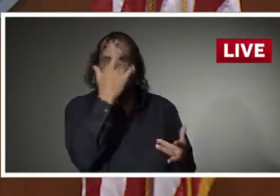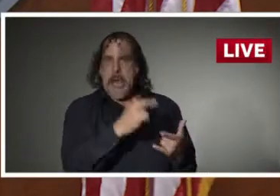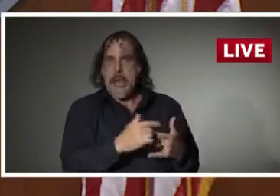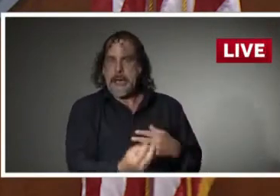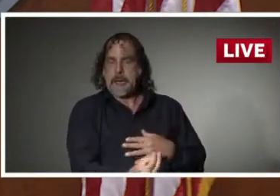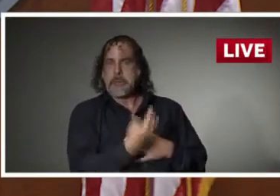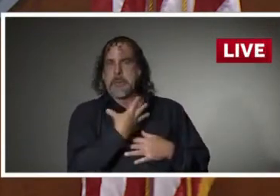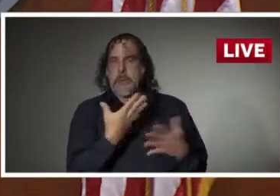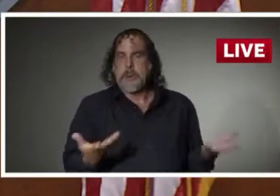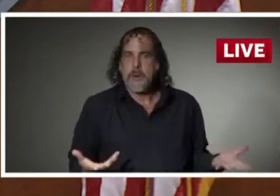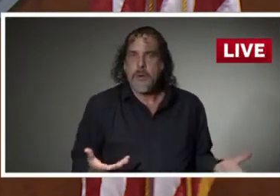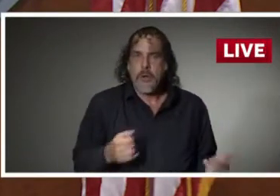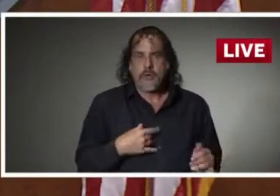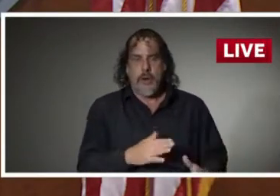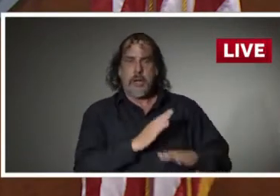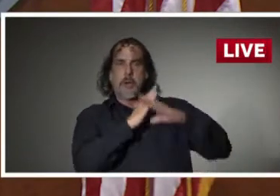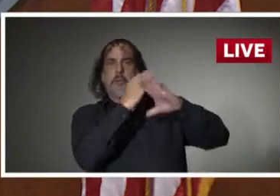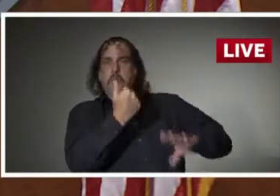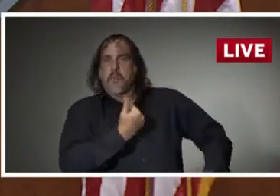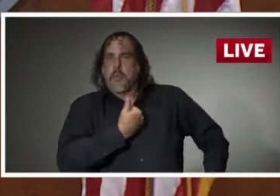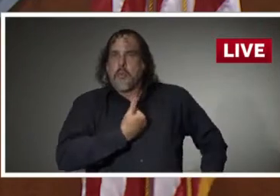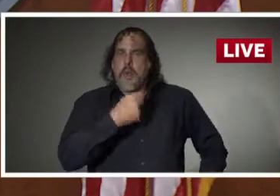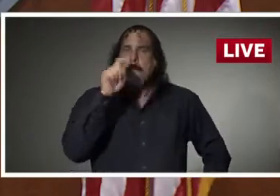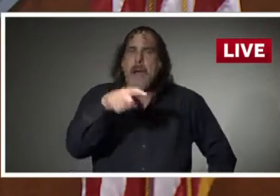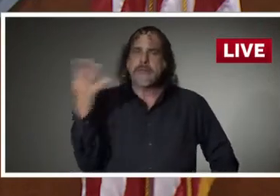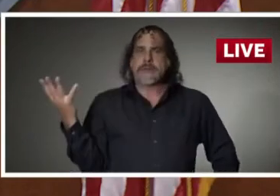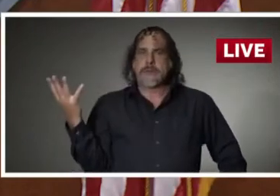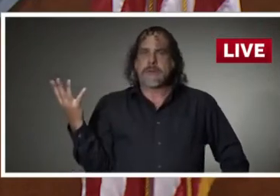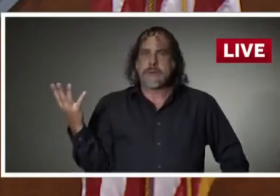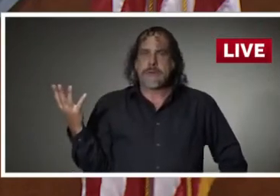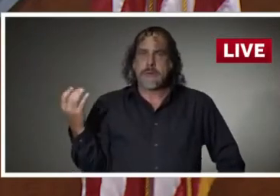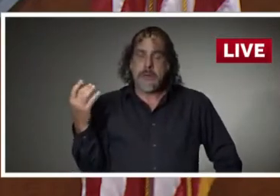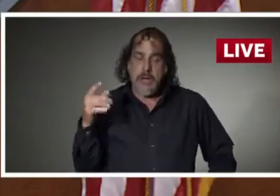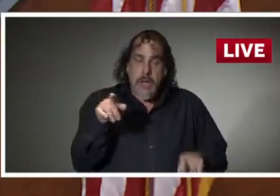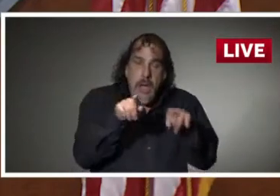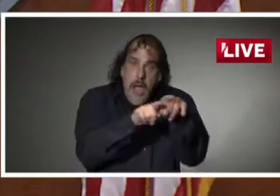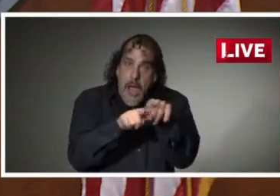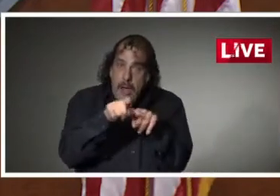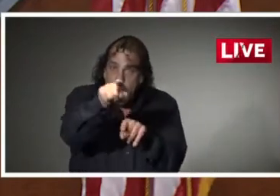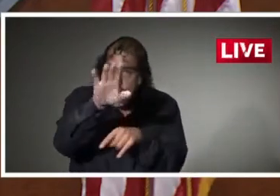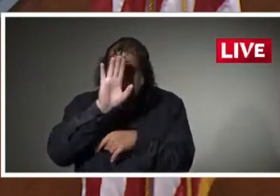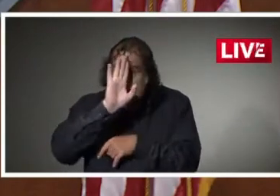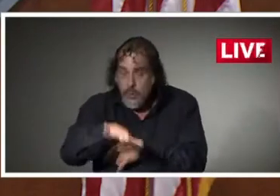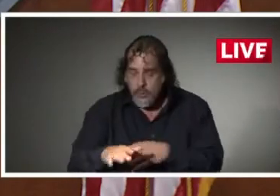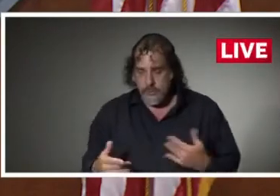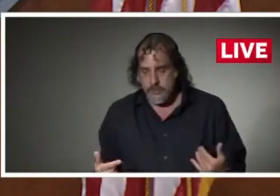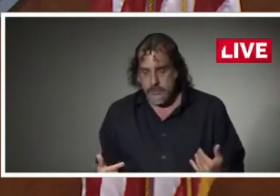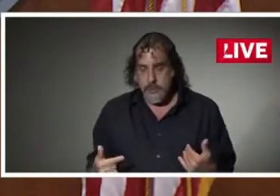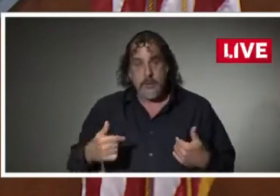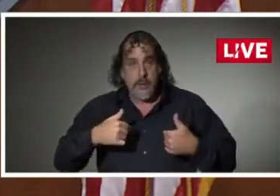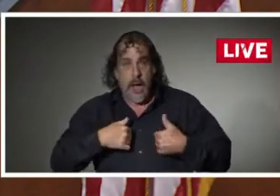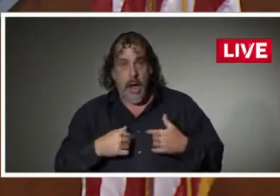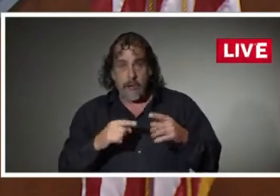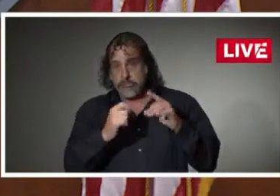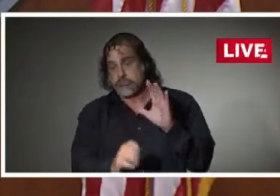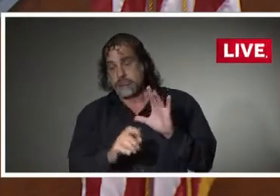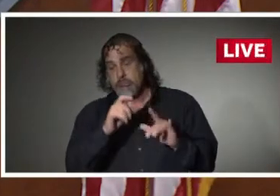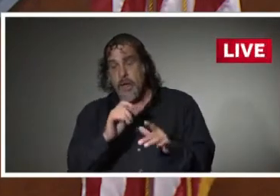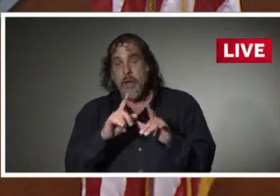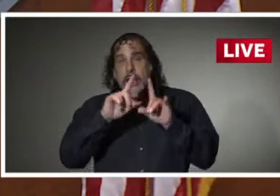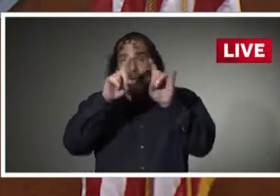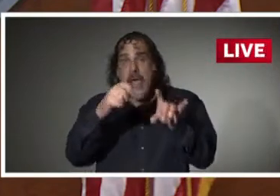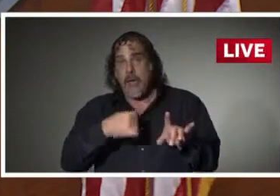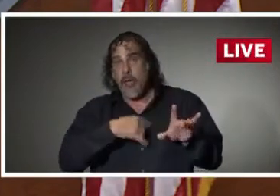contagious. Therefore, I should protect myself. As you know, I took a test earlier this